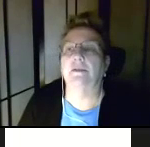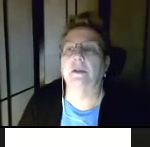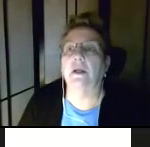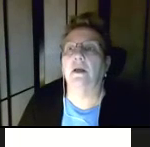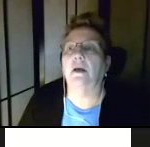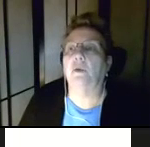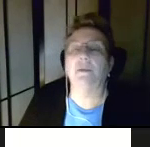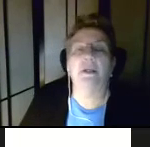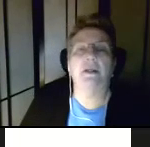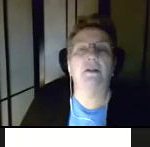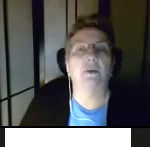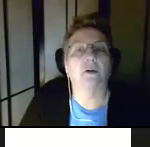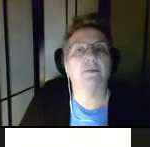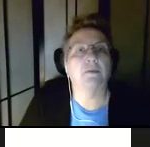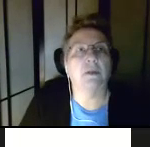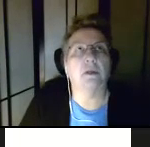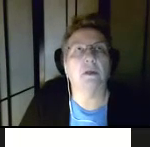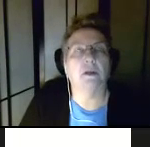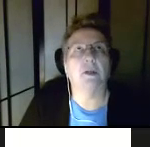are over